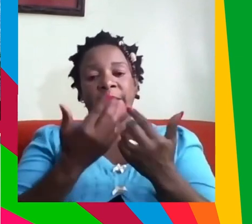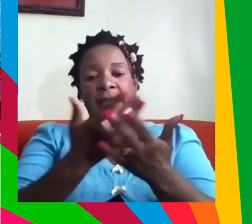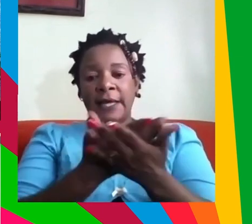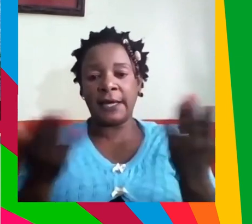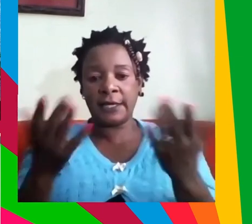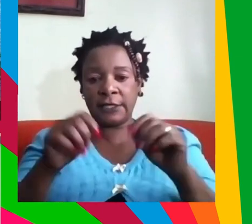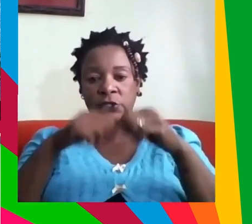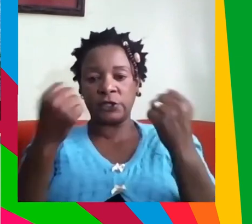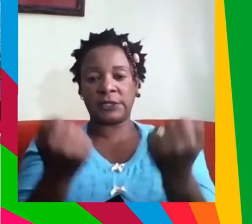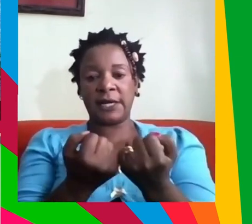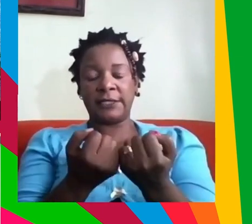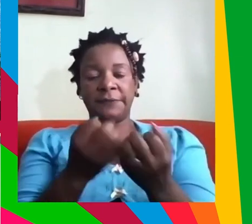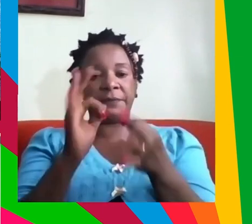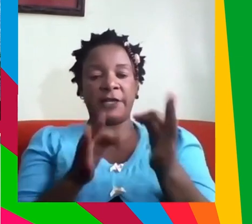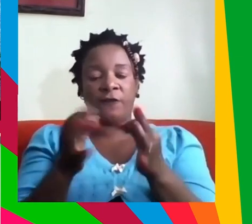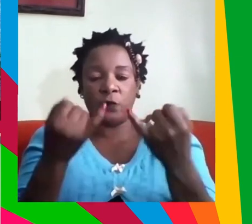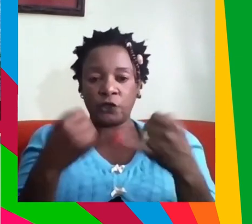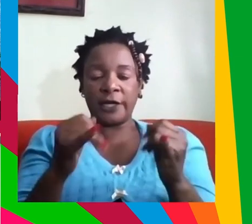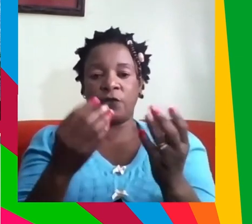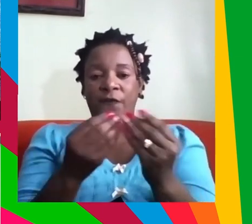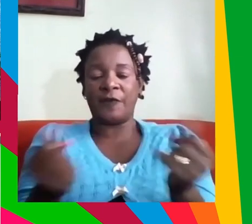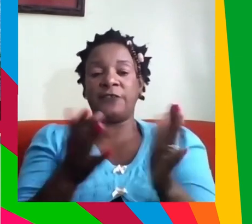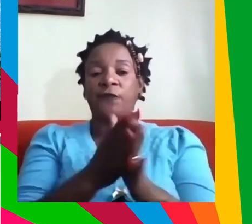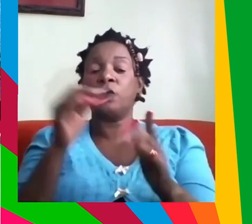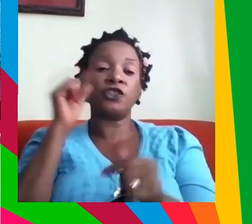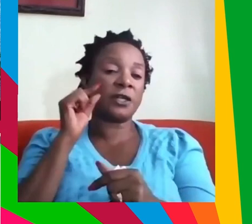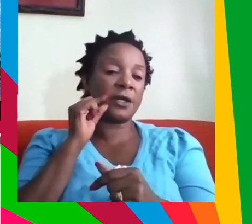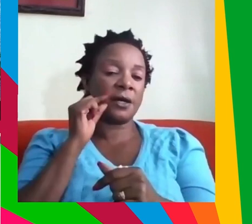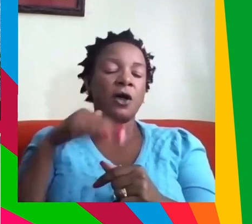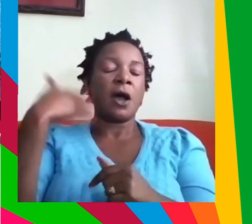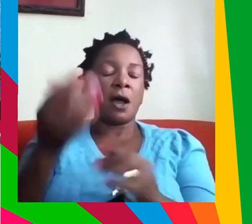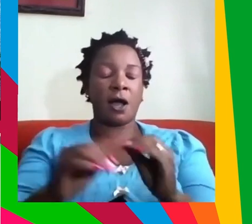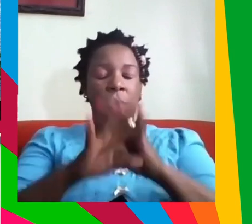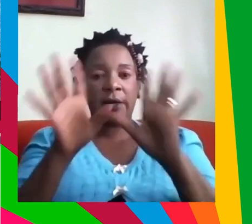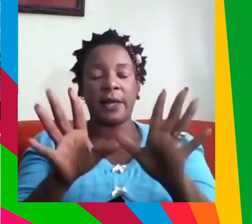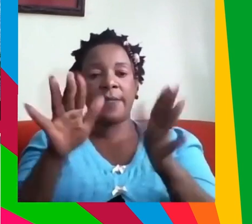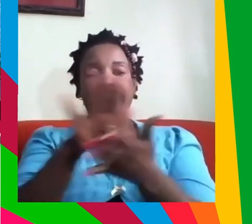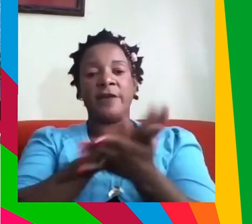there's equality for gender, then it's always going to be a much healthier environment.